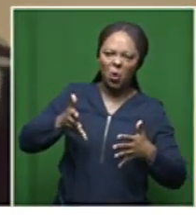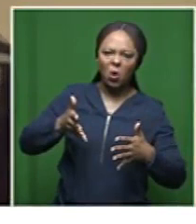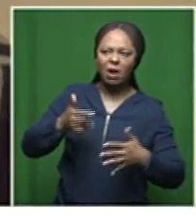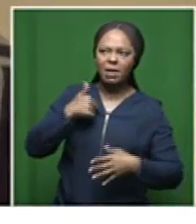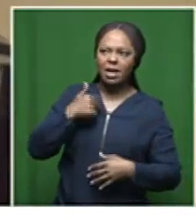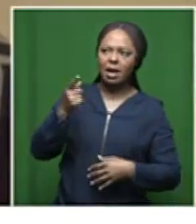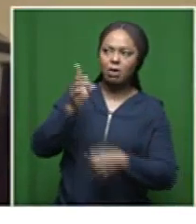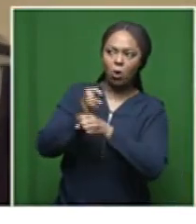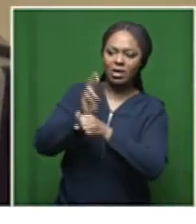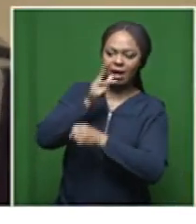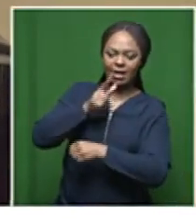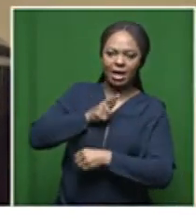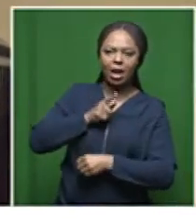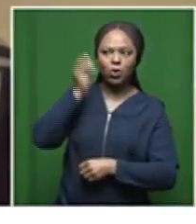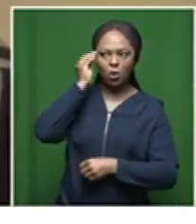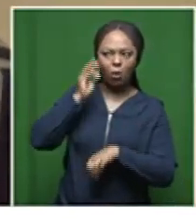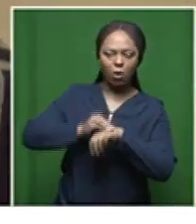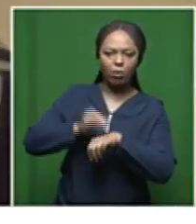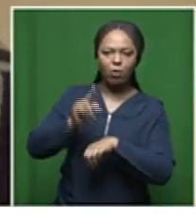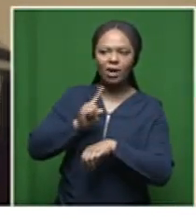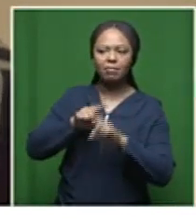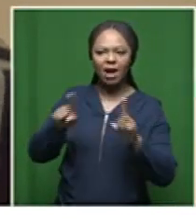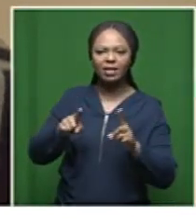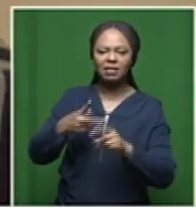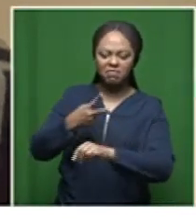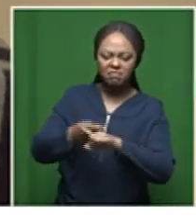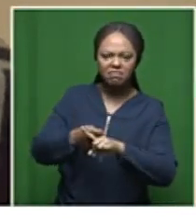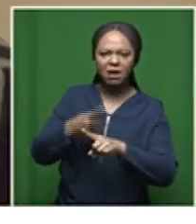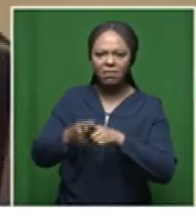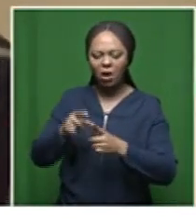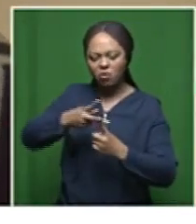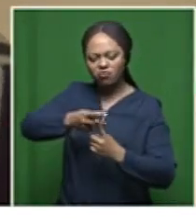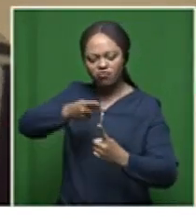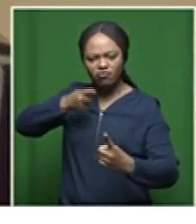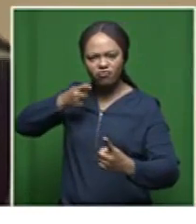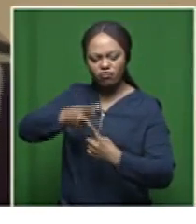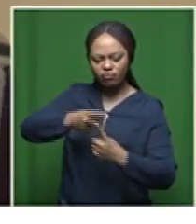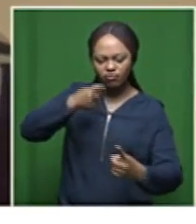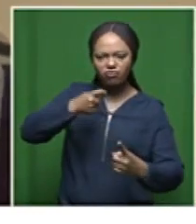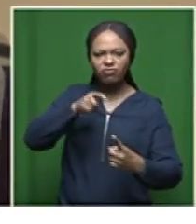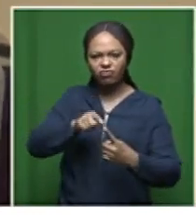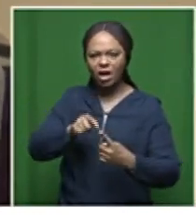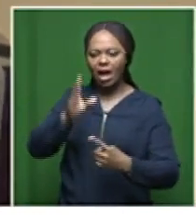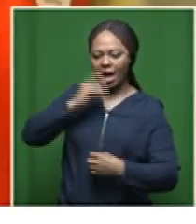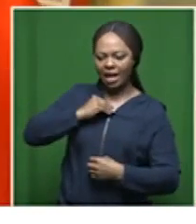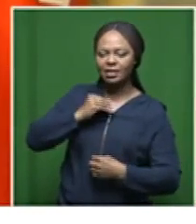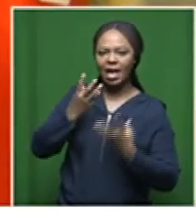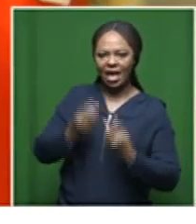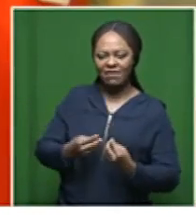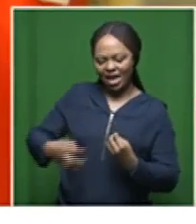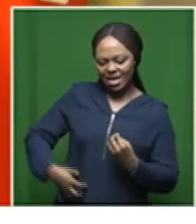might be the problem. But then he took some bloods and did some extra tests, and he came back and said, you have end-stage kidney